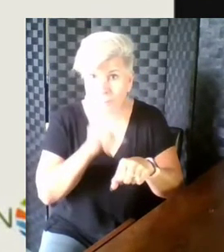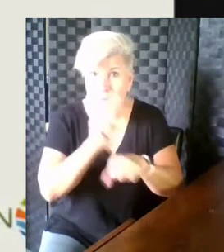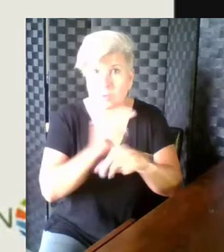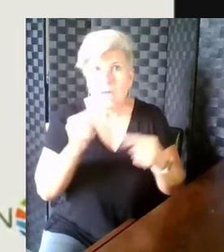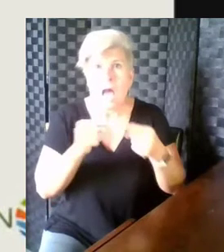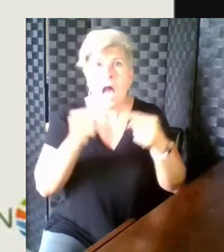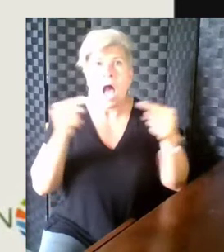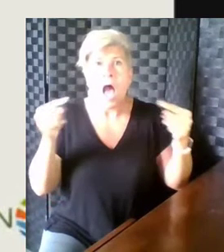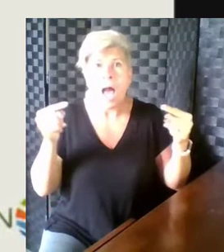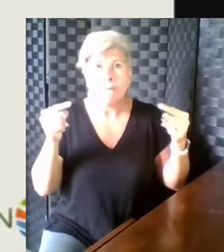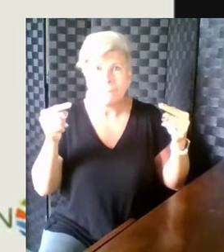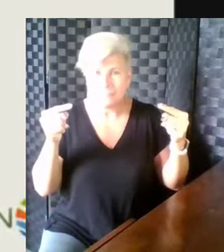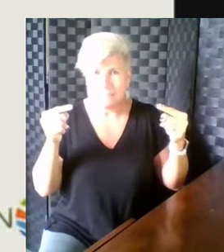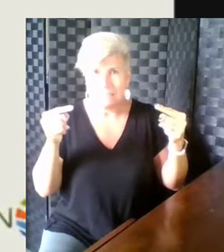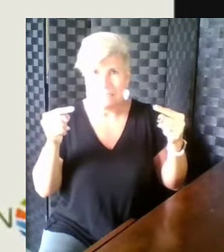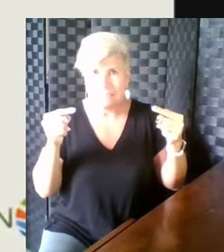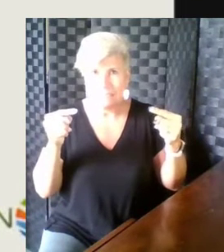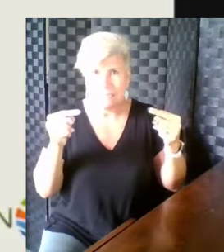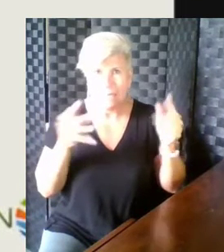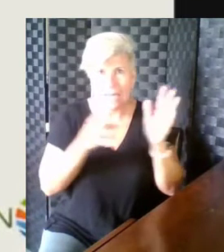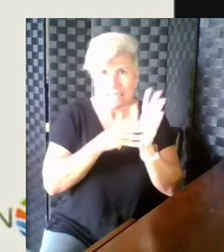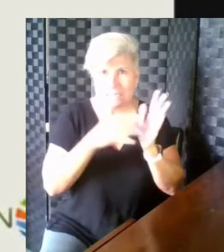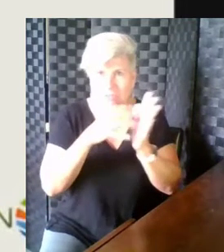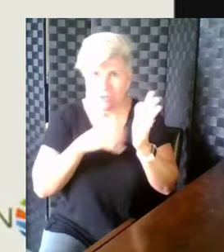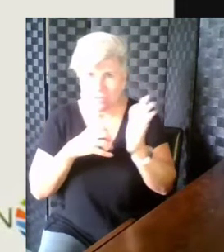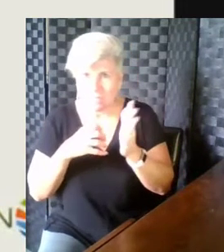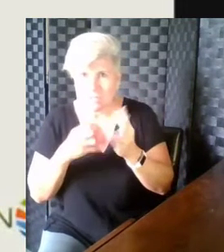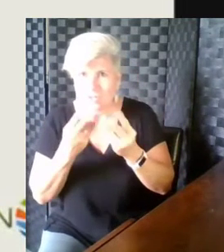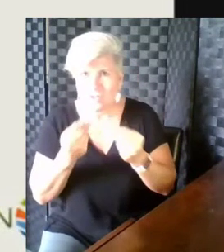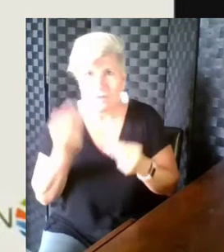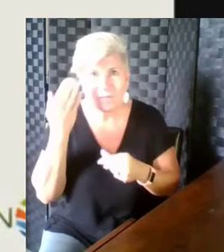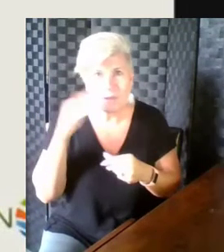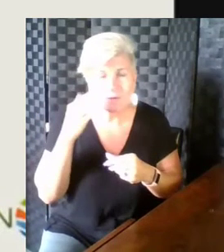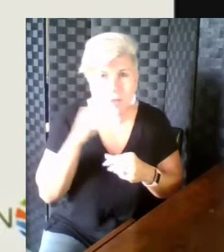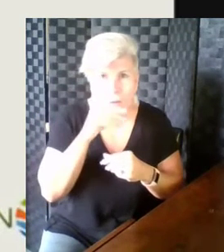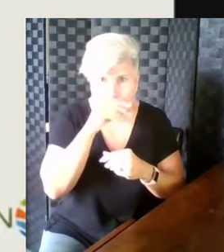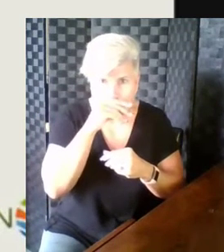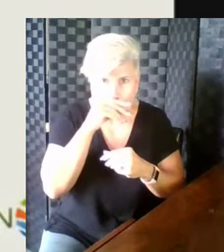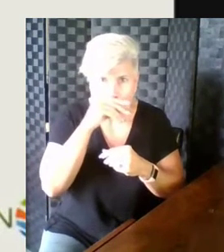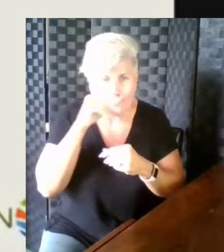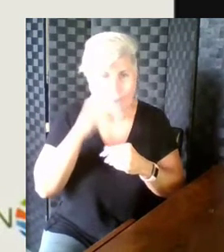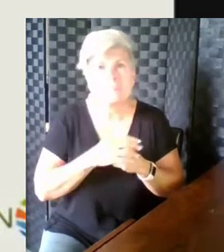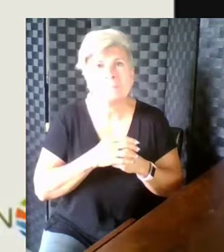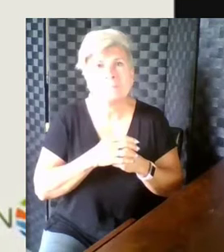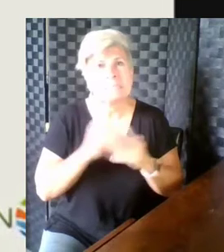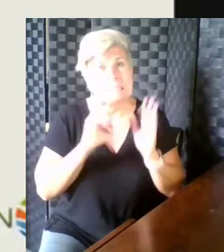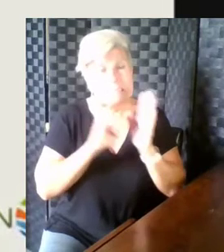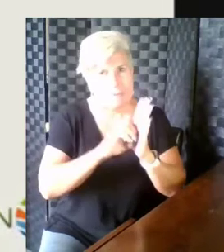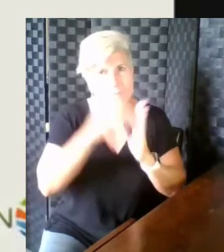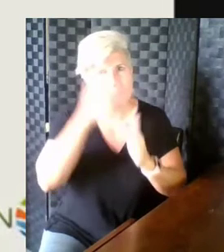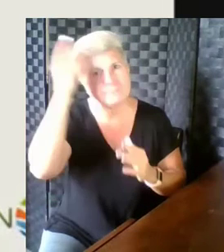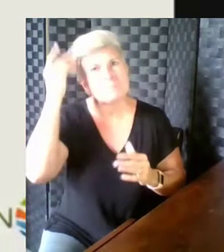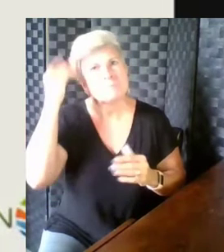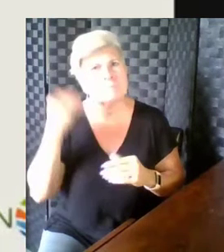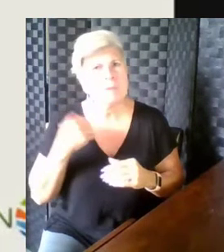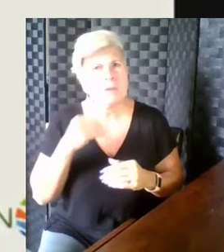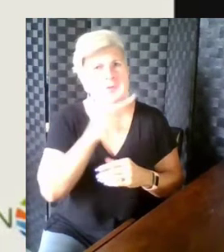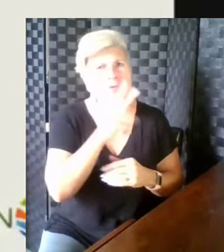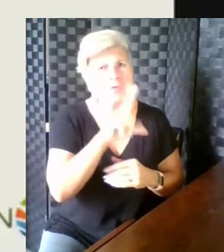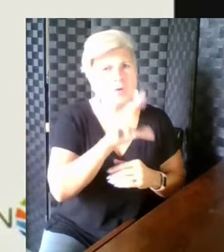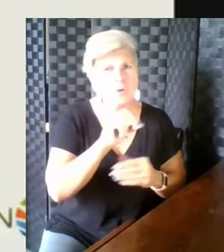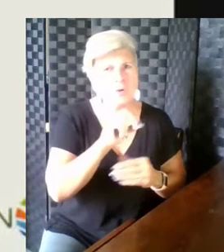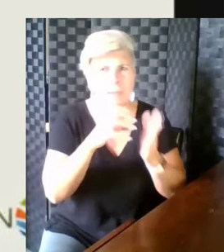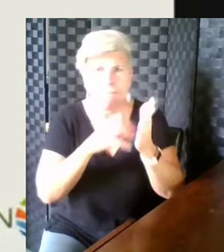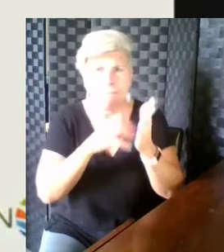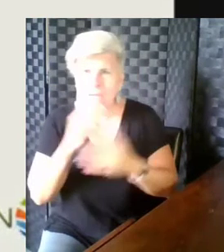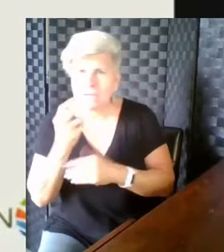is to use the opposite operation to solve for any unknown. For example, if you have the question 30 minus